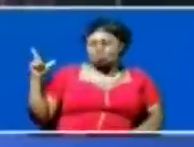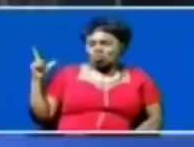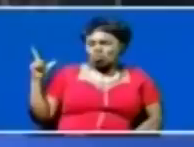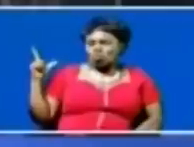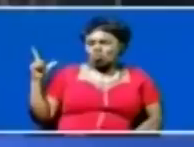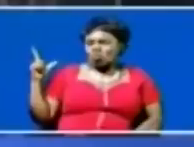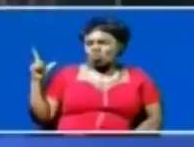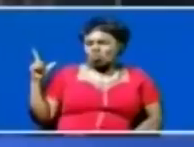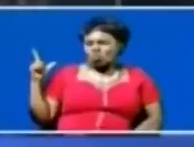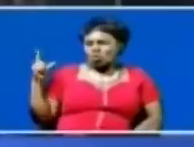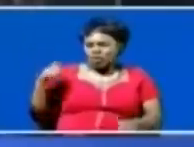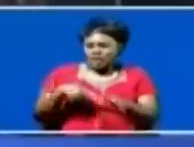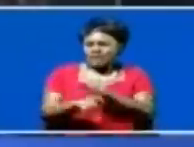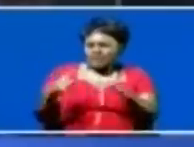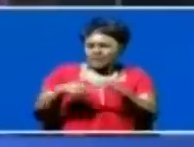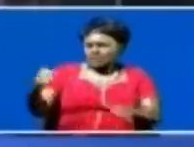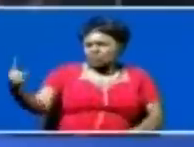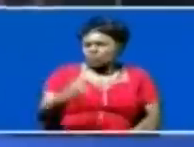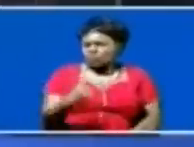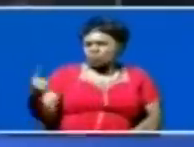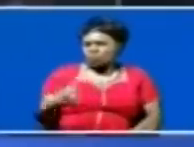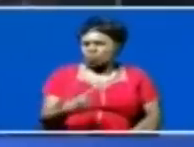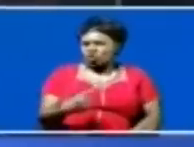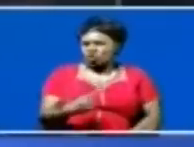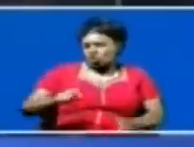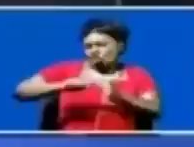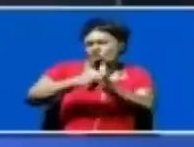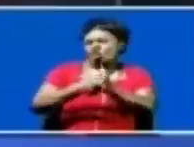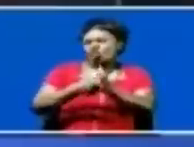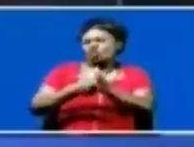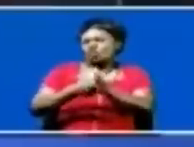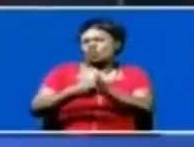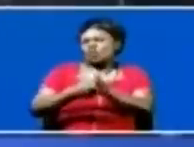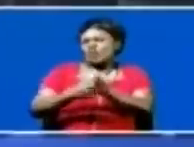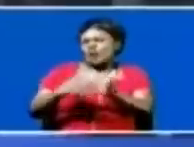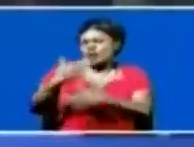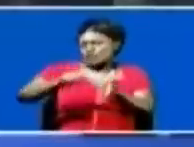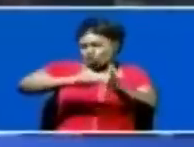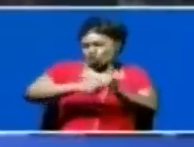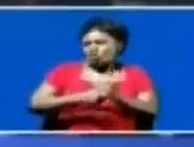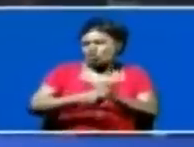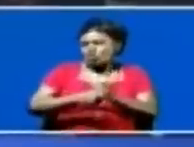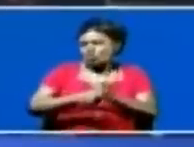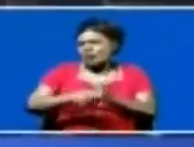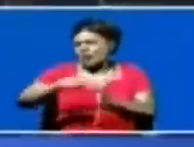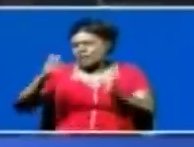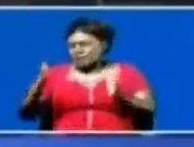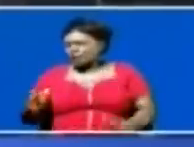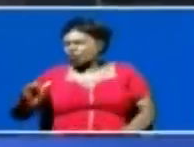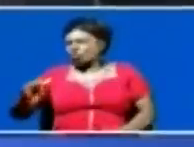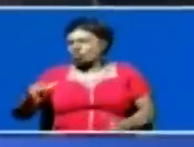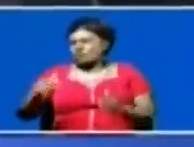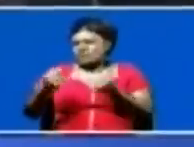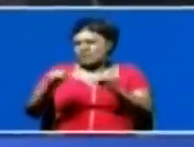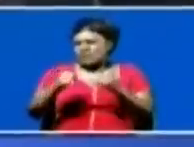they were violating that rule and moving in and moving out. So we pushed them out and closed the door. And even after closing the door, Ichungwa was still on the other door